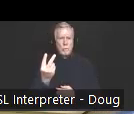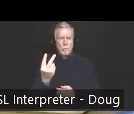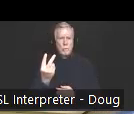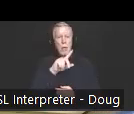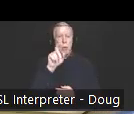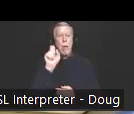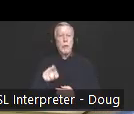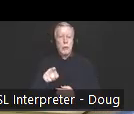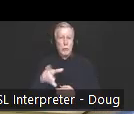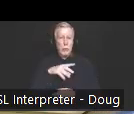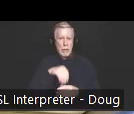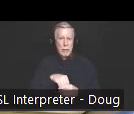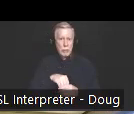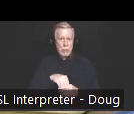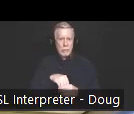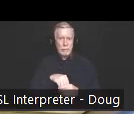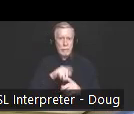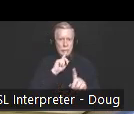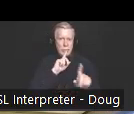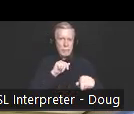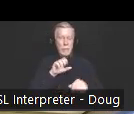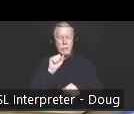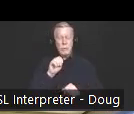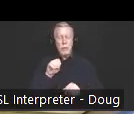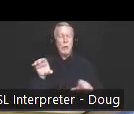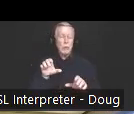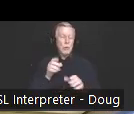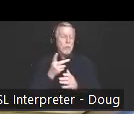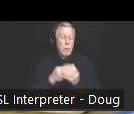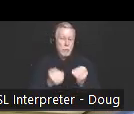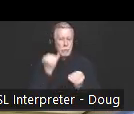questions to engage with. So please feel free to do both if you'd like while you're there.